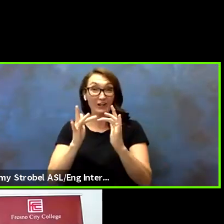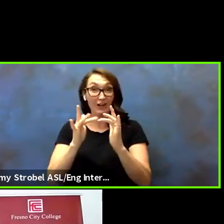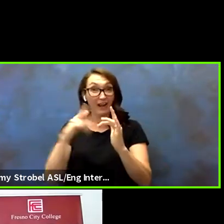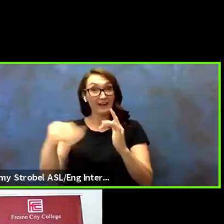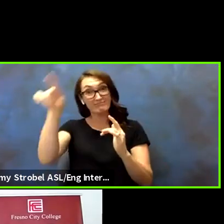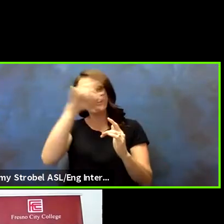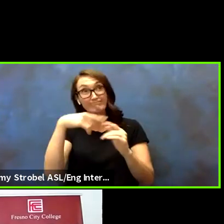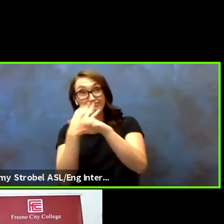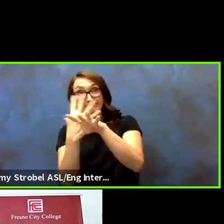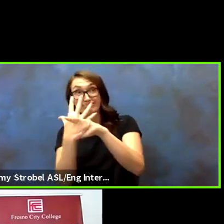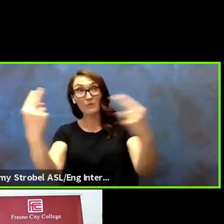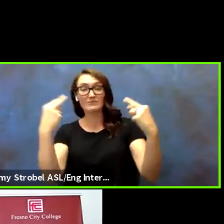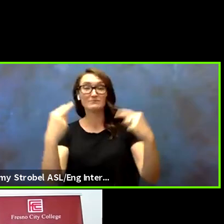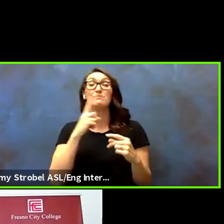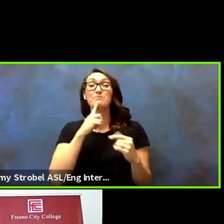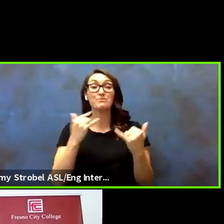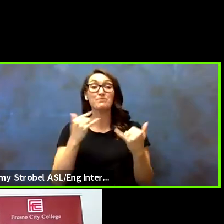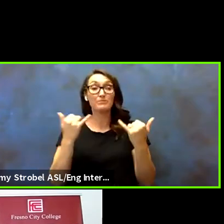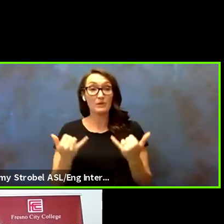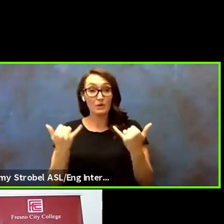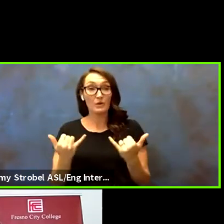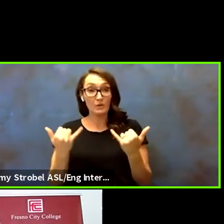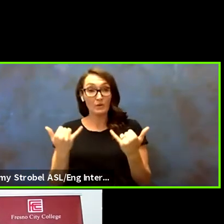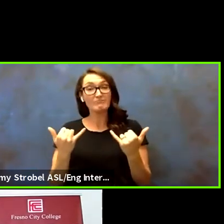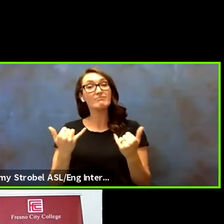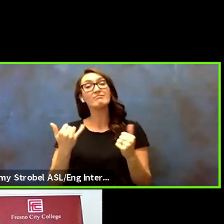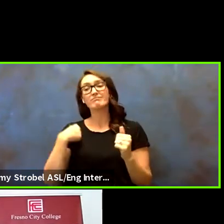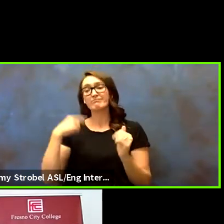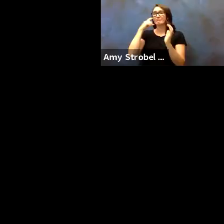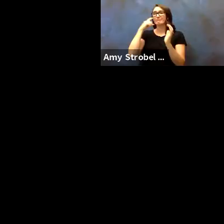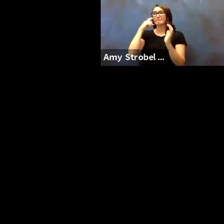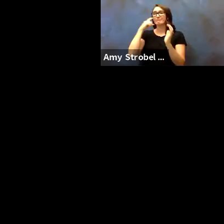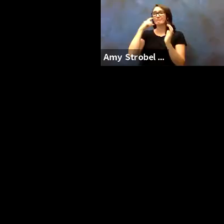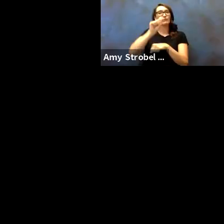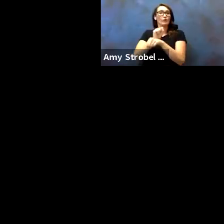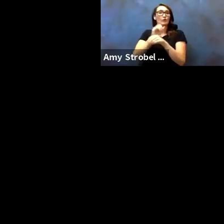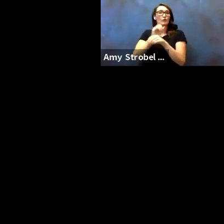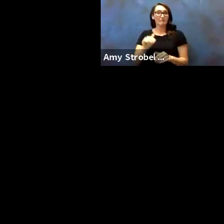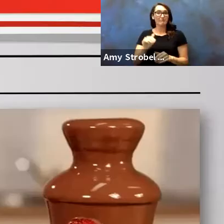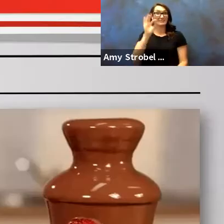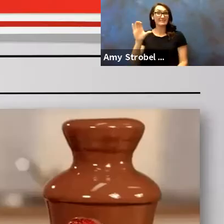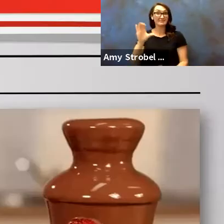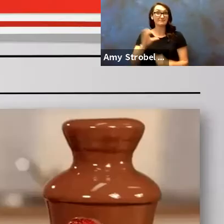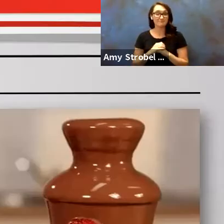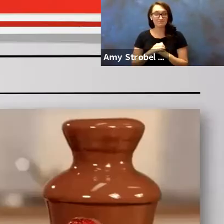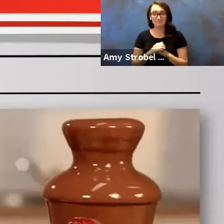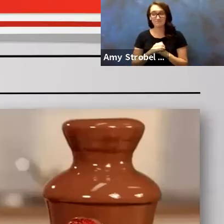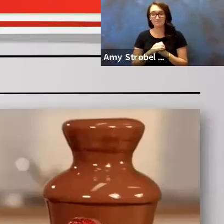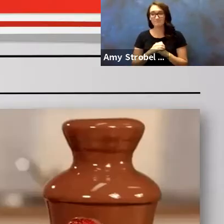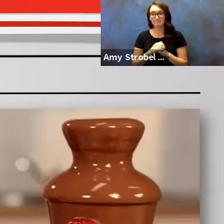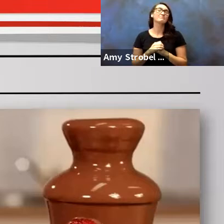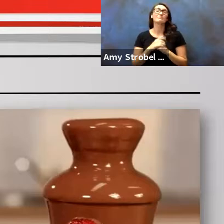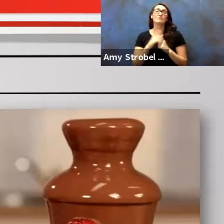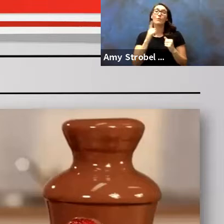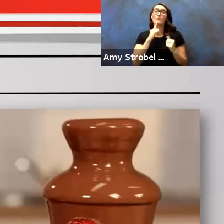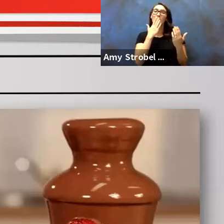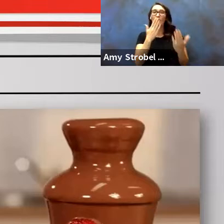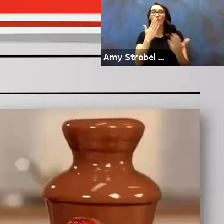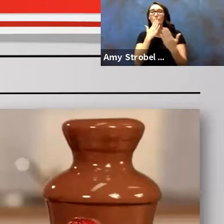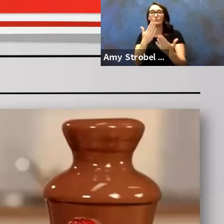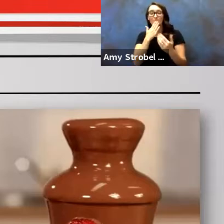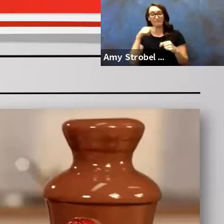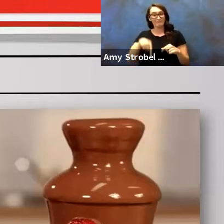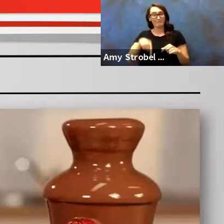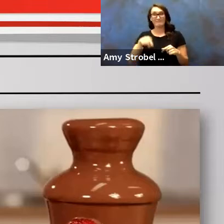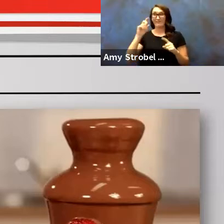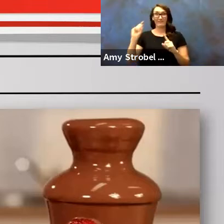having our Employee Recognition Ceremony. So, ladies and gentlemen, thank you. This is the first-ever